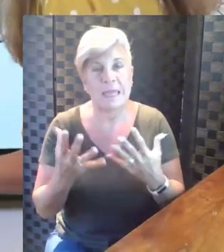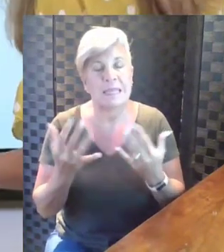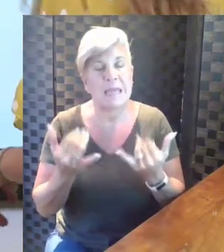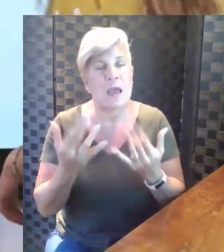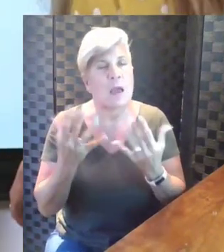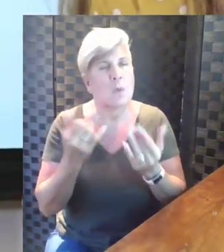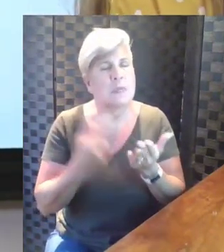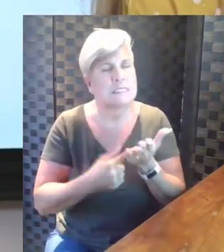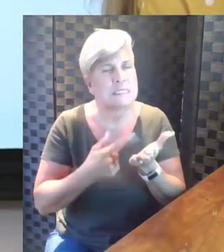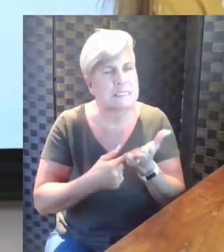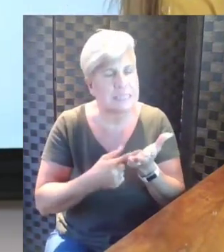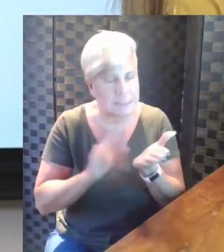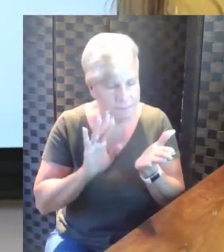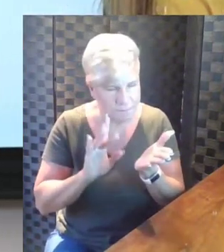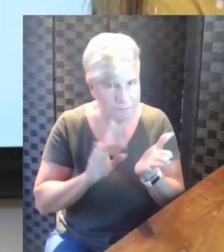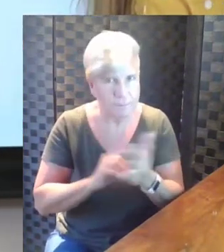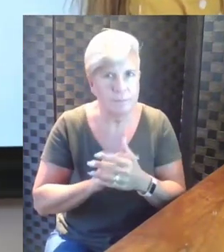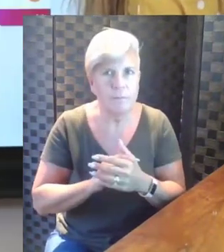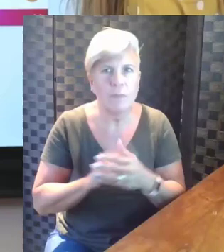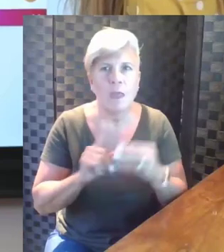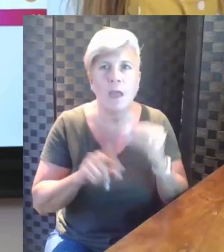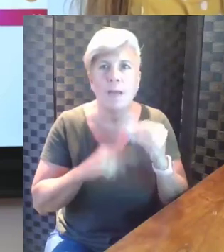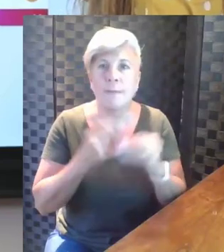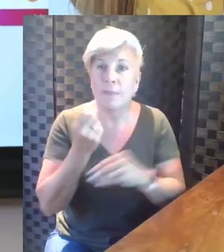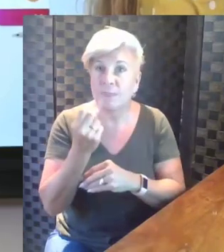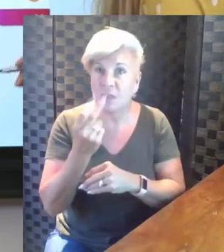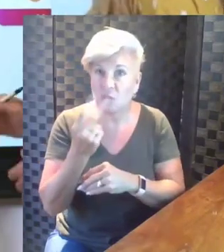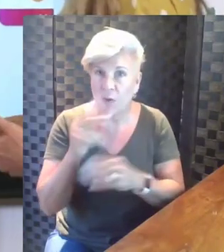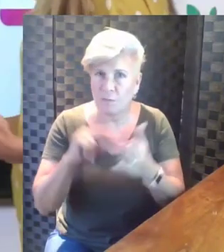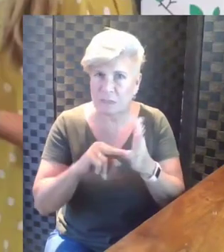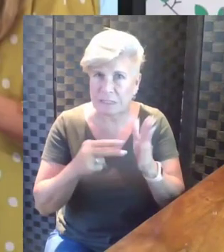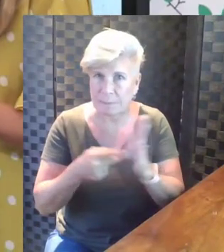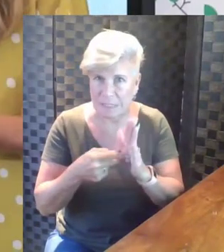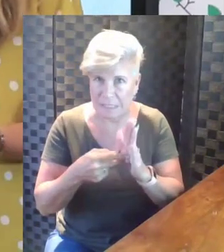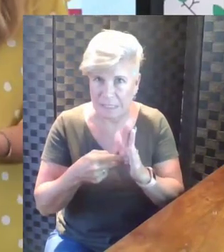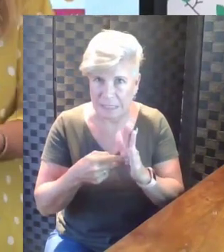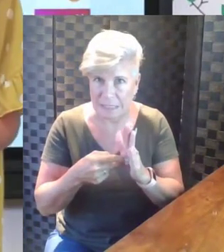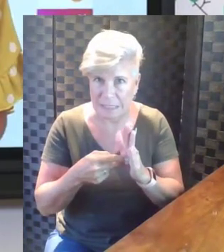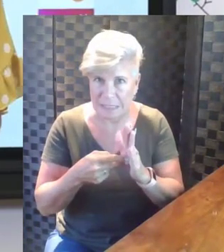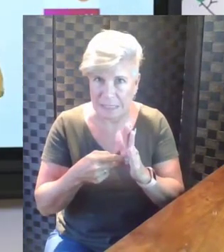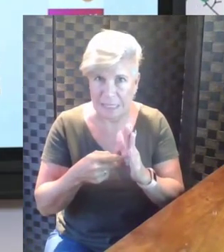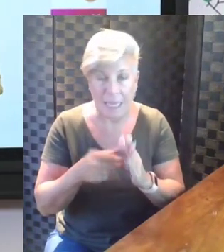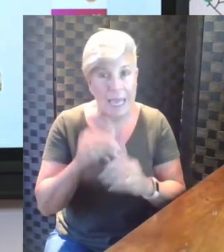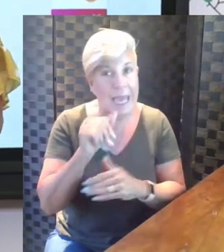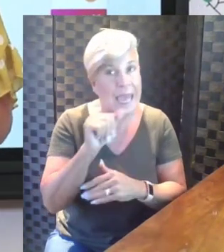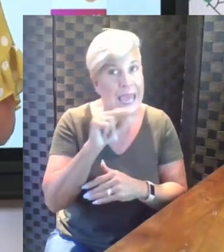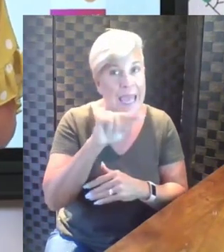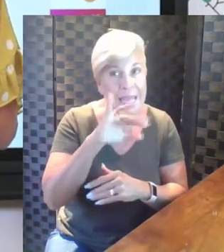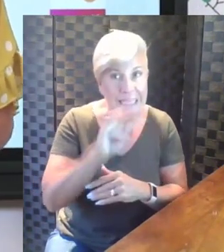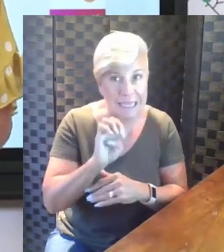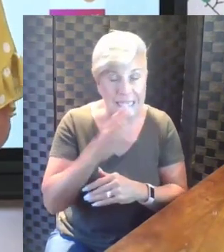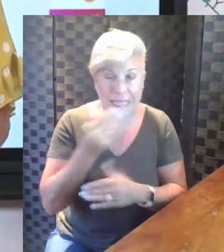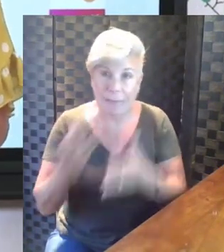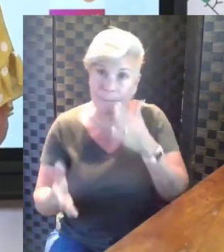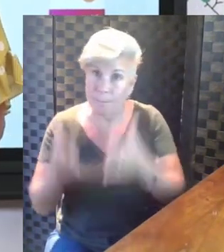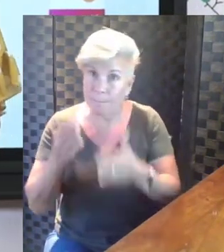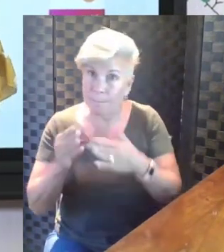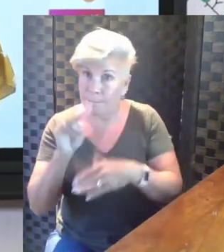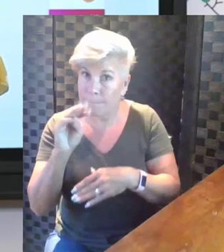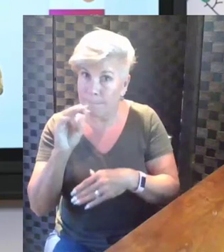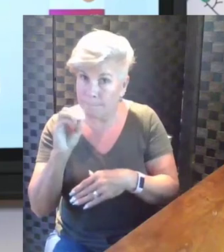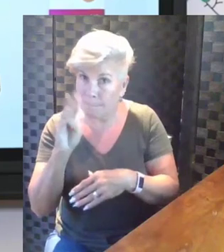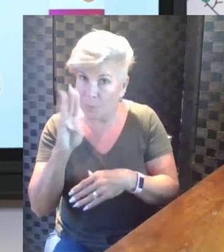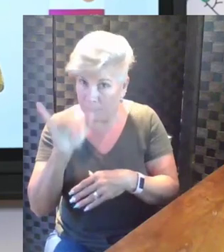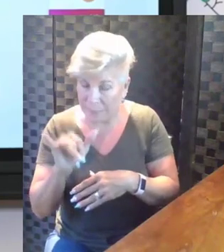want to talk for just a minute about the 12 and what it means. Annie and Moby from Brain Pop Jr. helped us figure